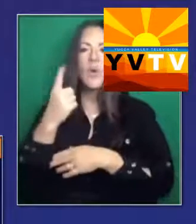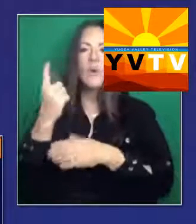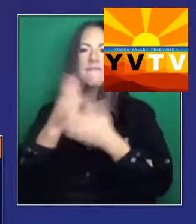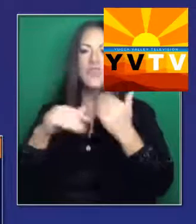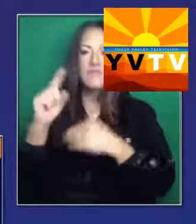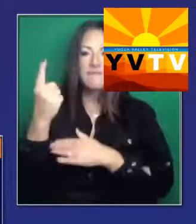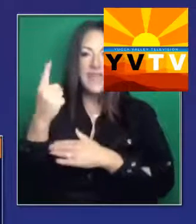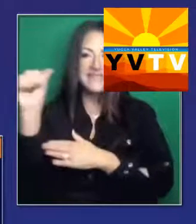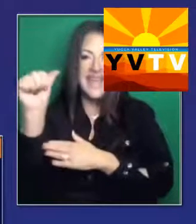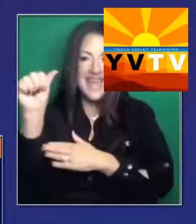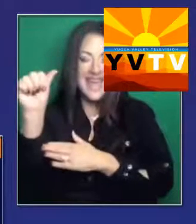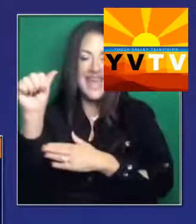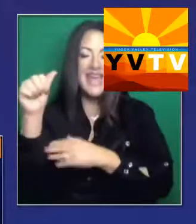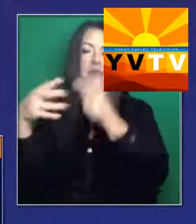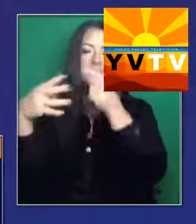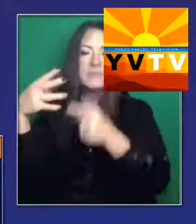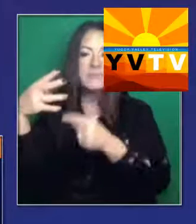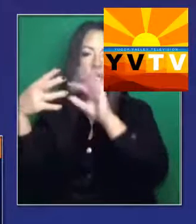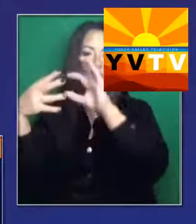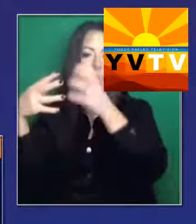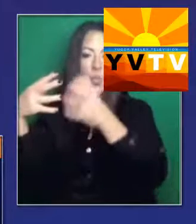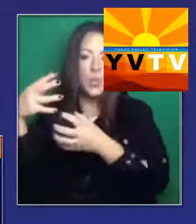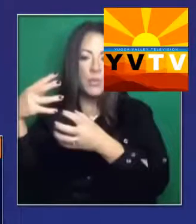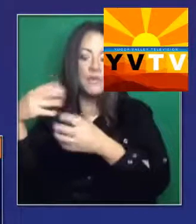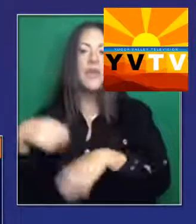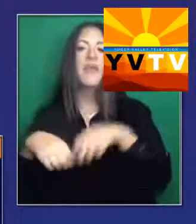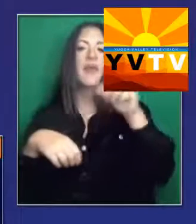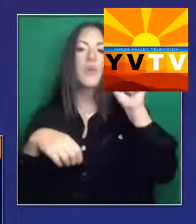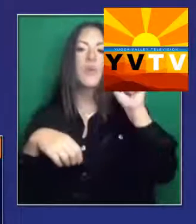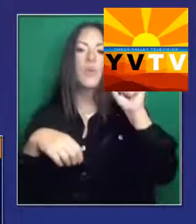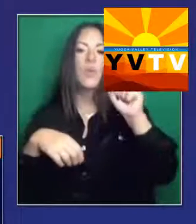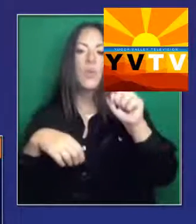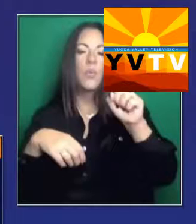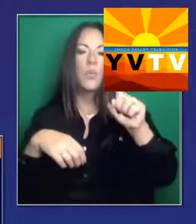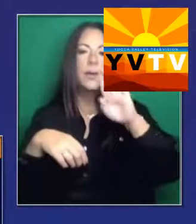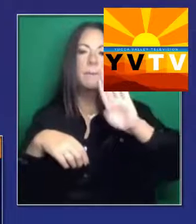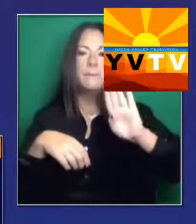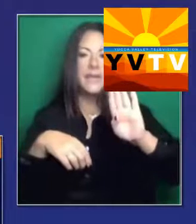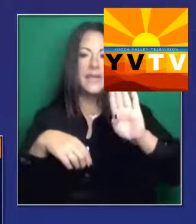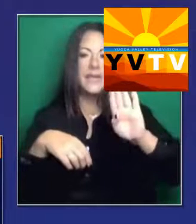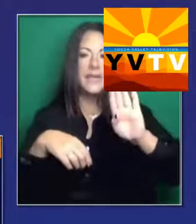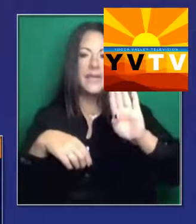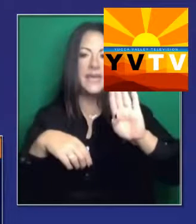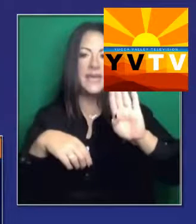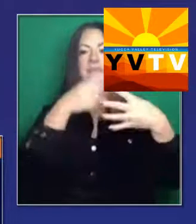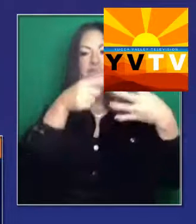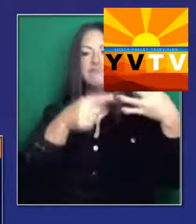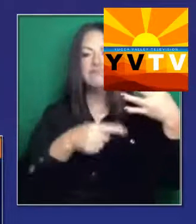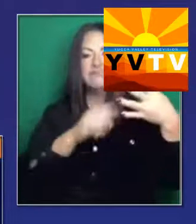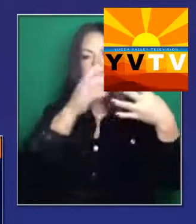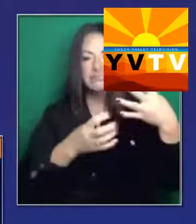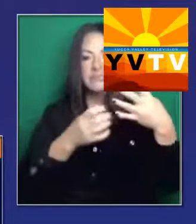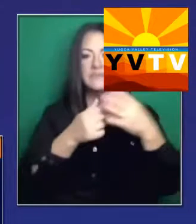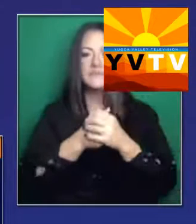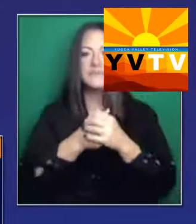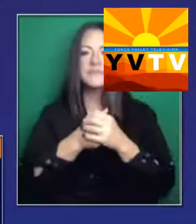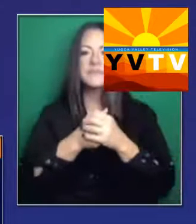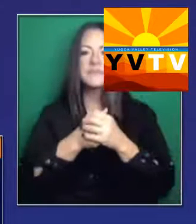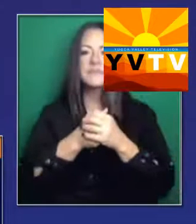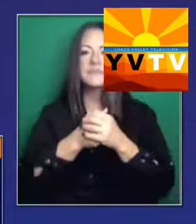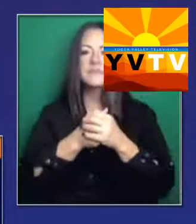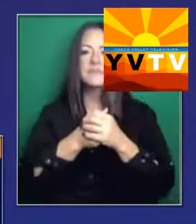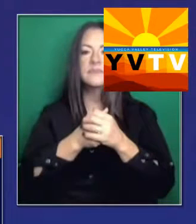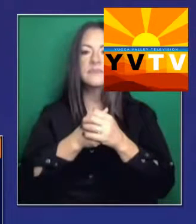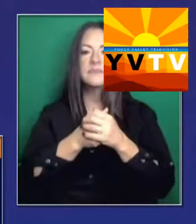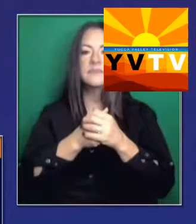Tier 1B, or rather tier 2 and 1B, that moves from 65 to 65 and over, not just